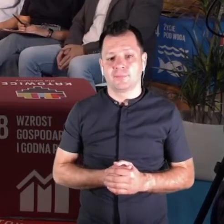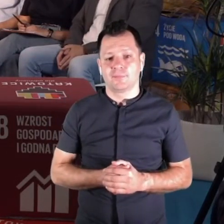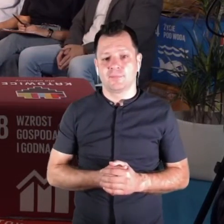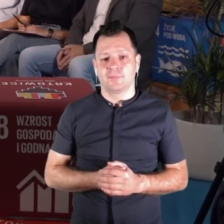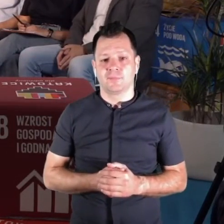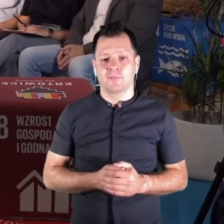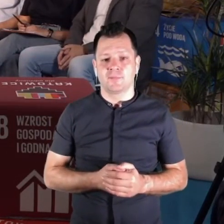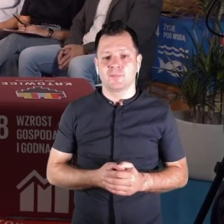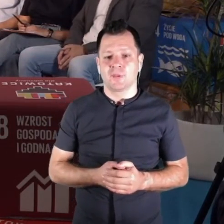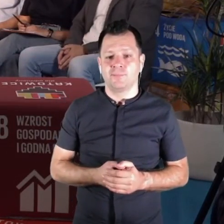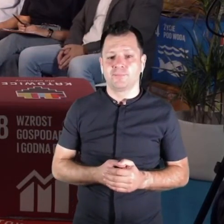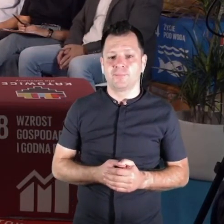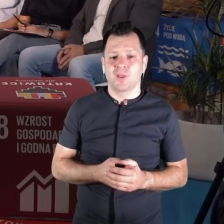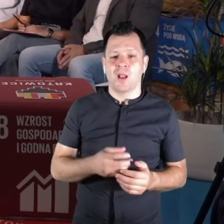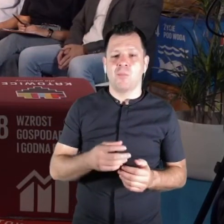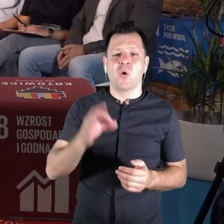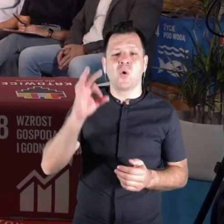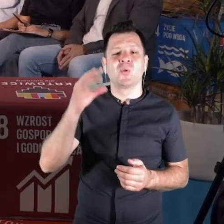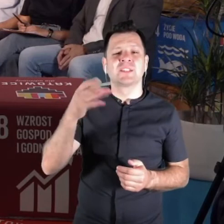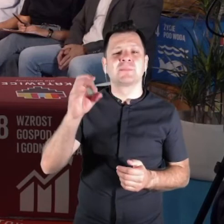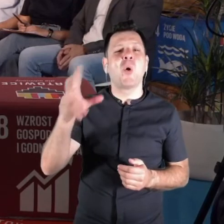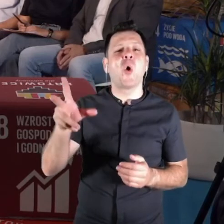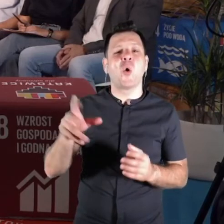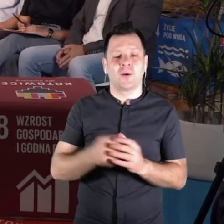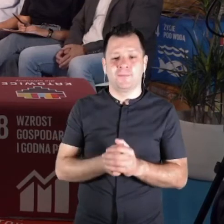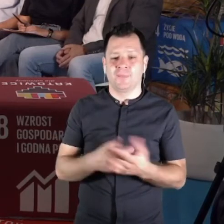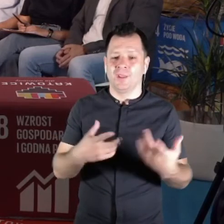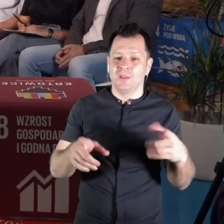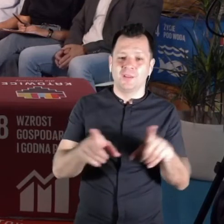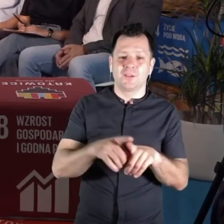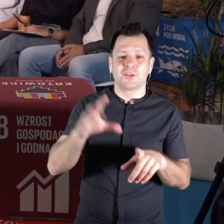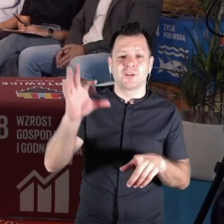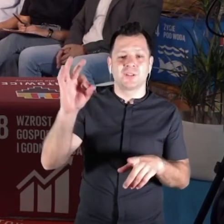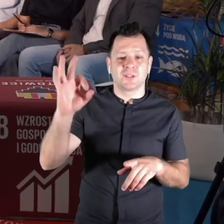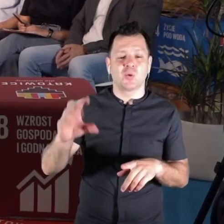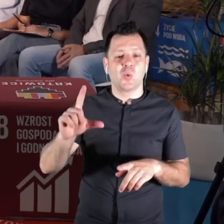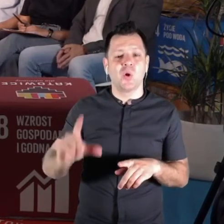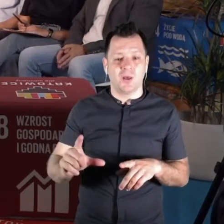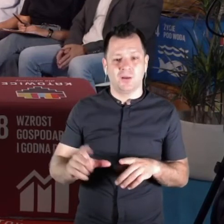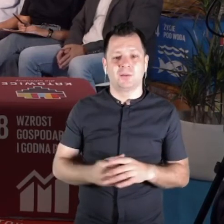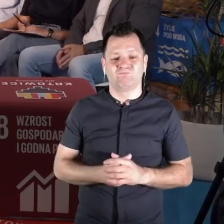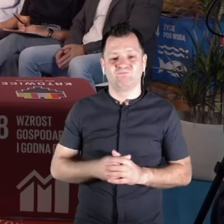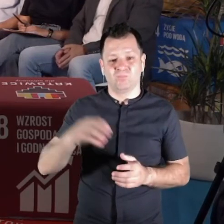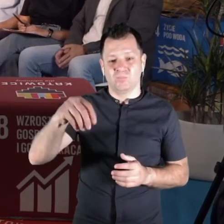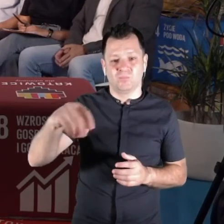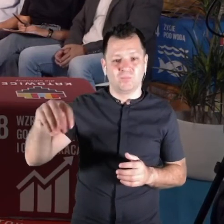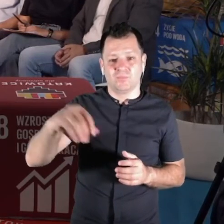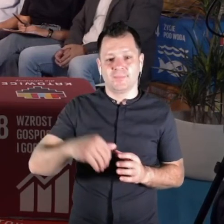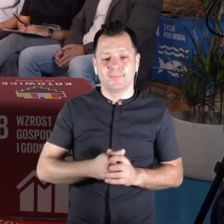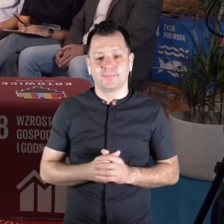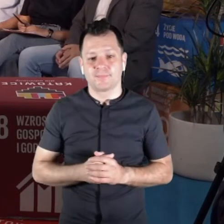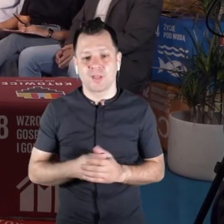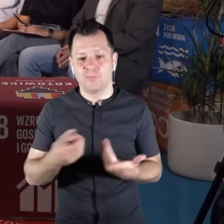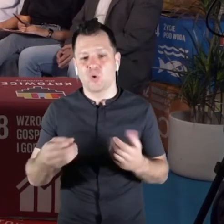to the salt that is poured in winter. So they have very extreme conditions, and that's why we need to sensibilize and raise awareness